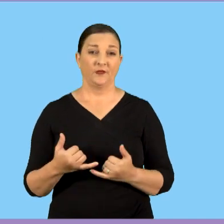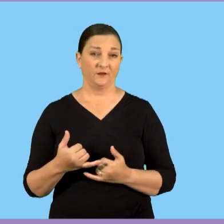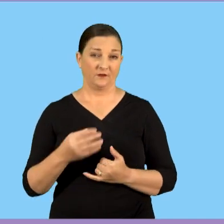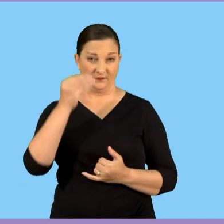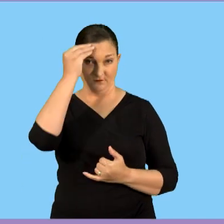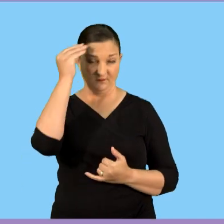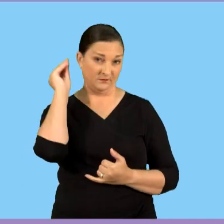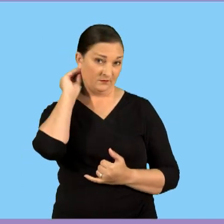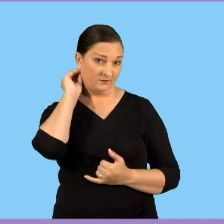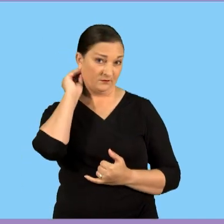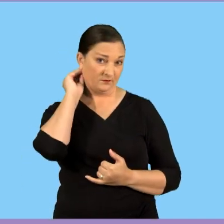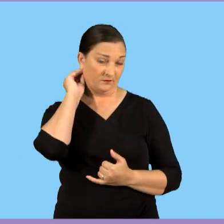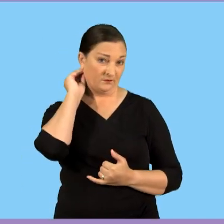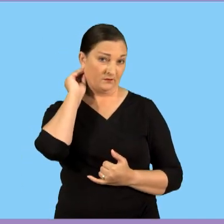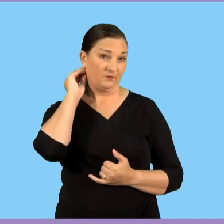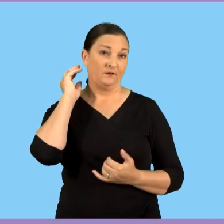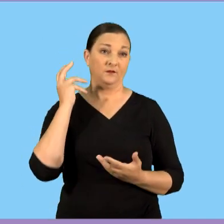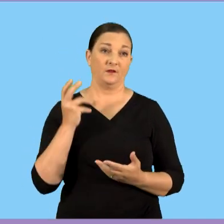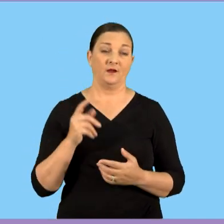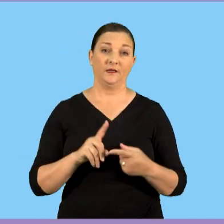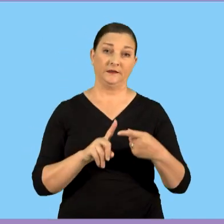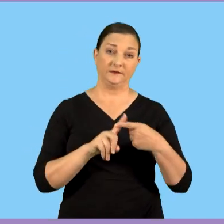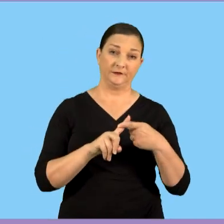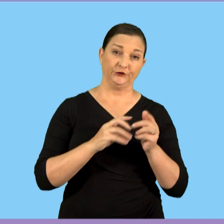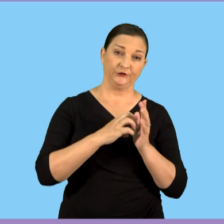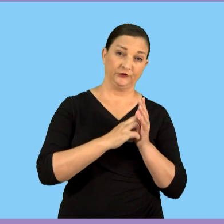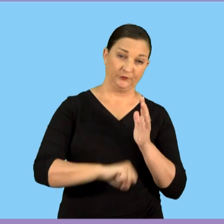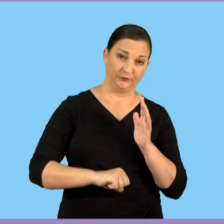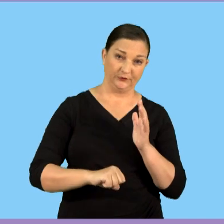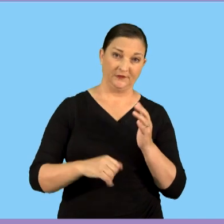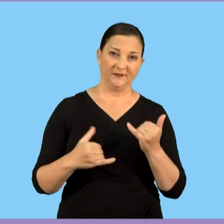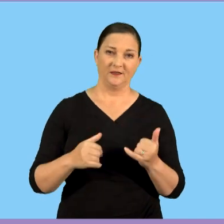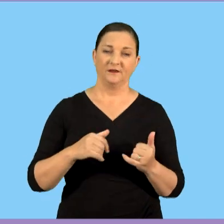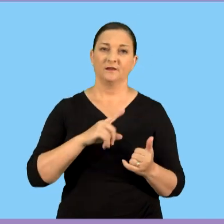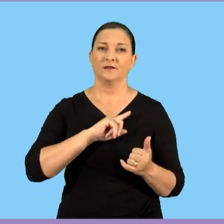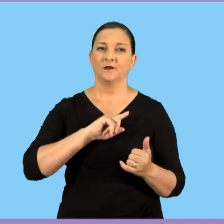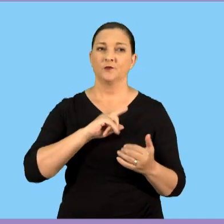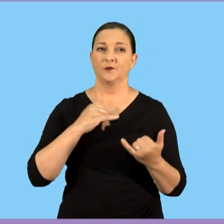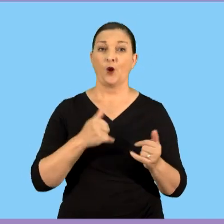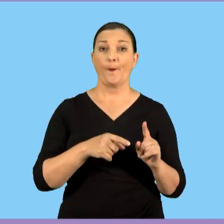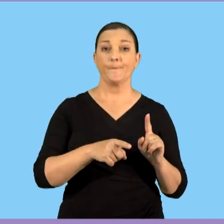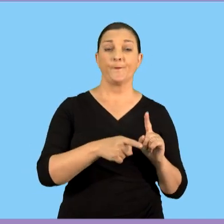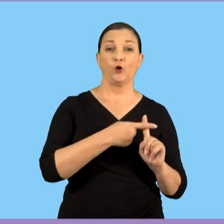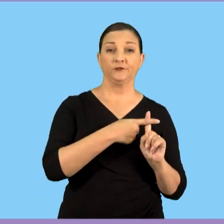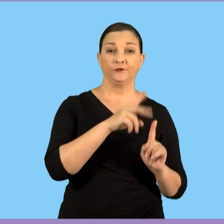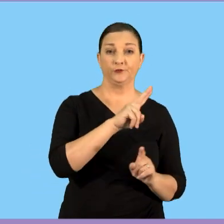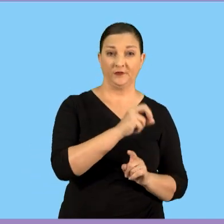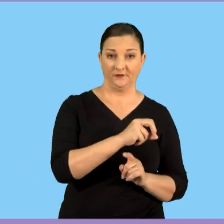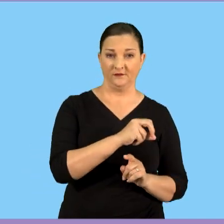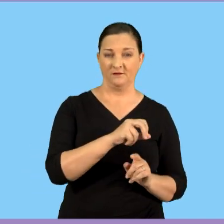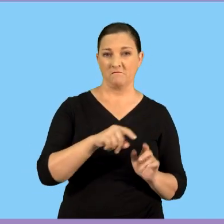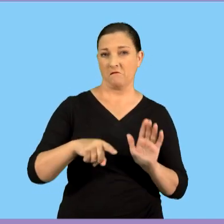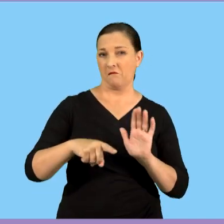Then we have to remember addition and subtraction of our integers. We are now saying a positive 20 minus